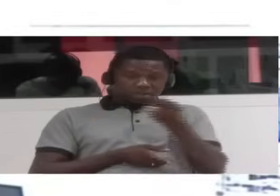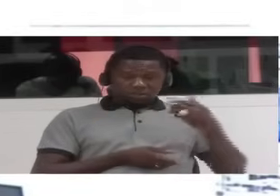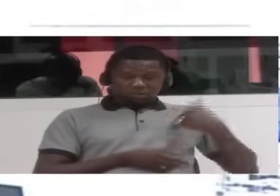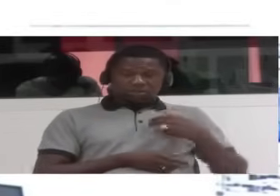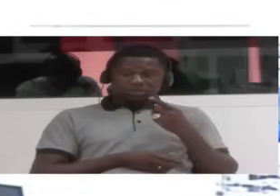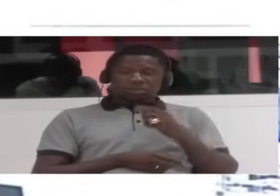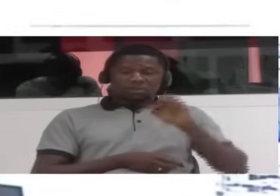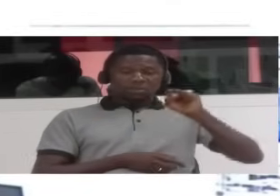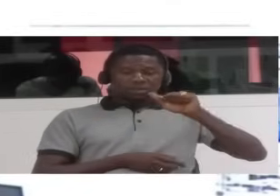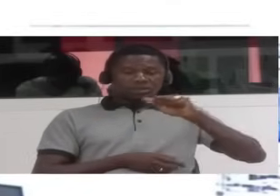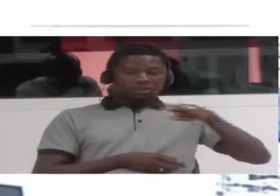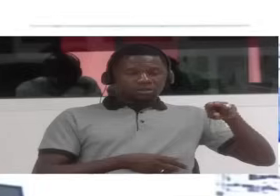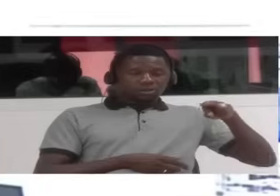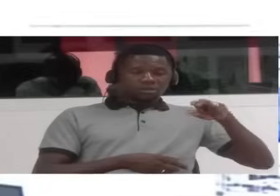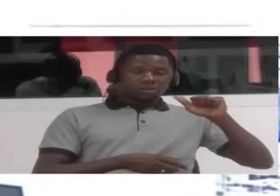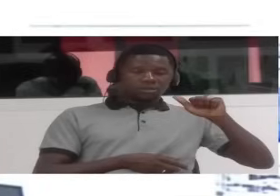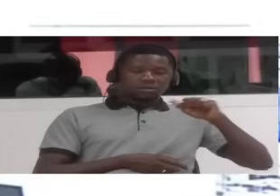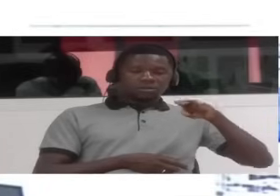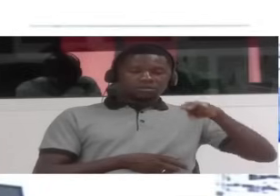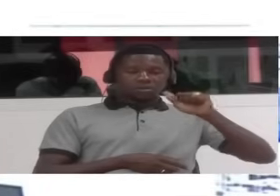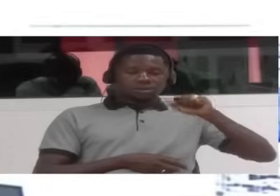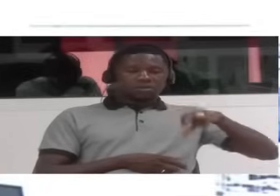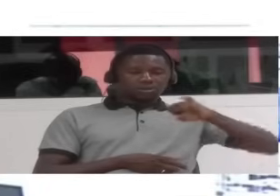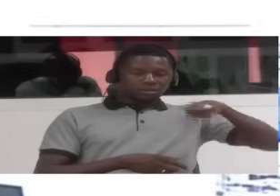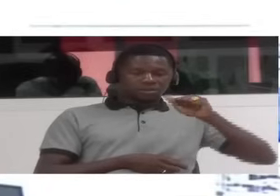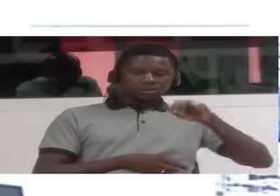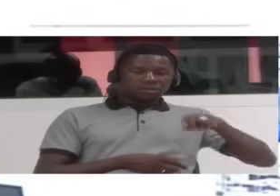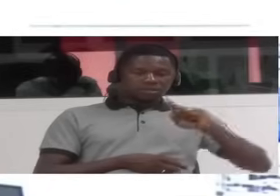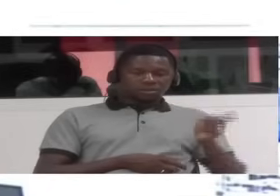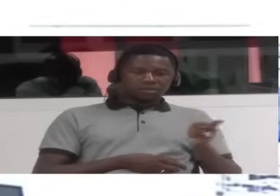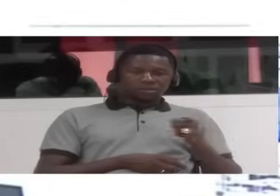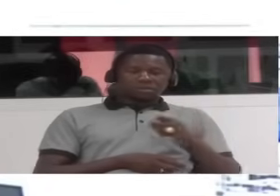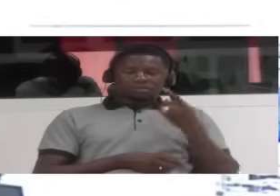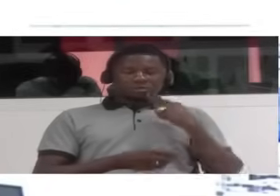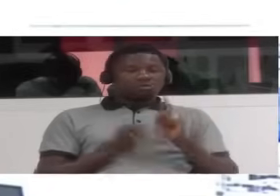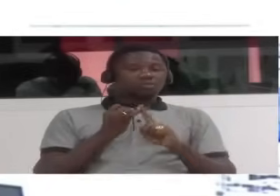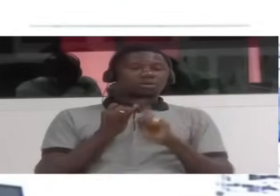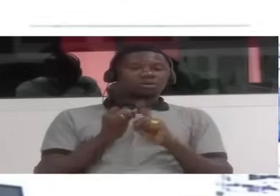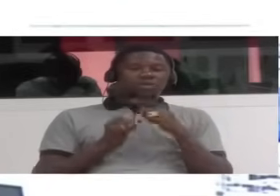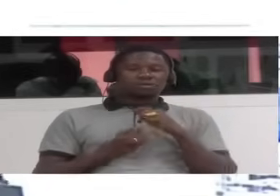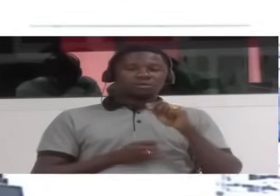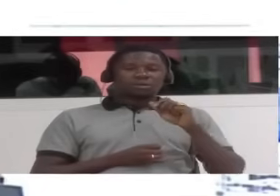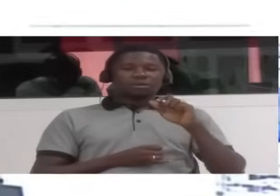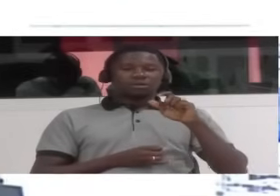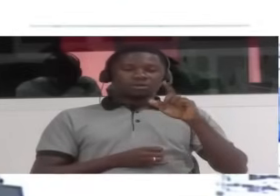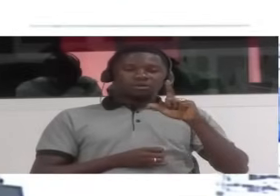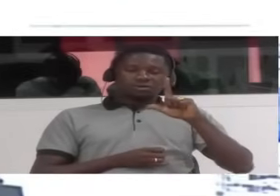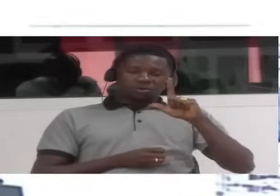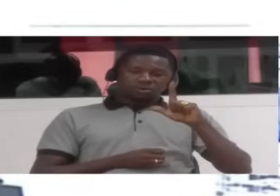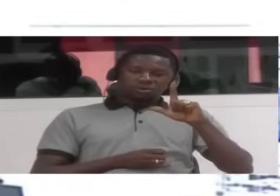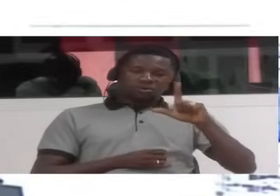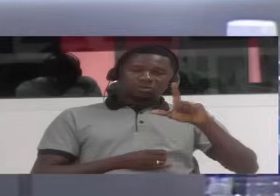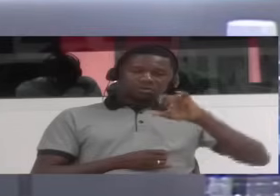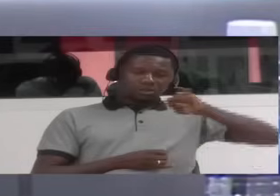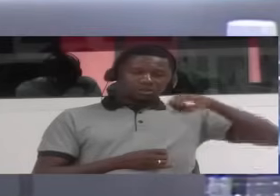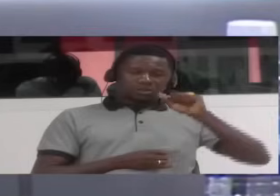named, except one, that was Lieutenant Colonel Jaju. If he was there, I didn't set my eyes on him. Can you remind